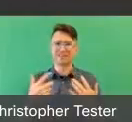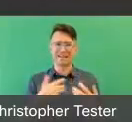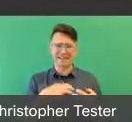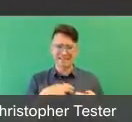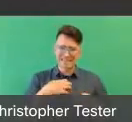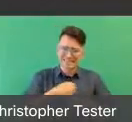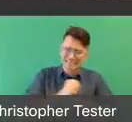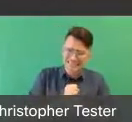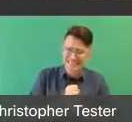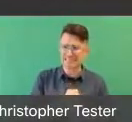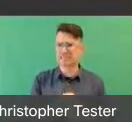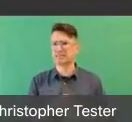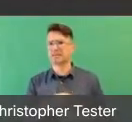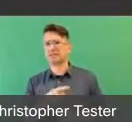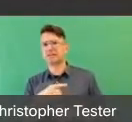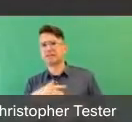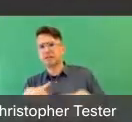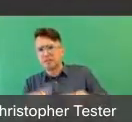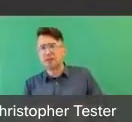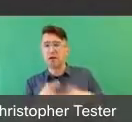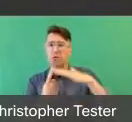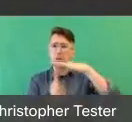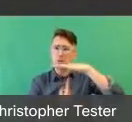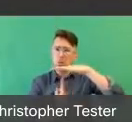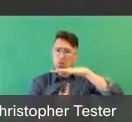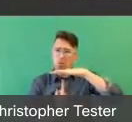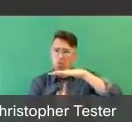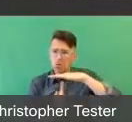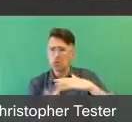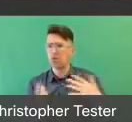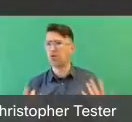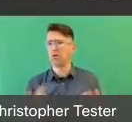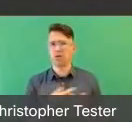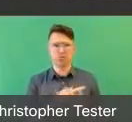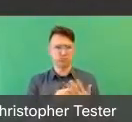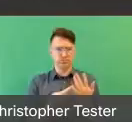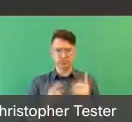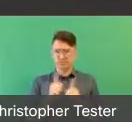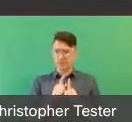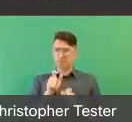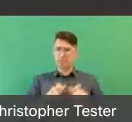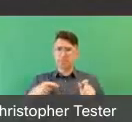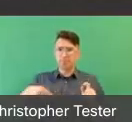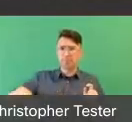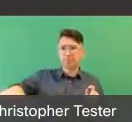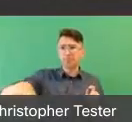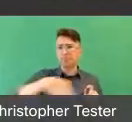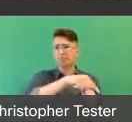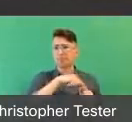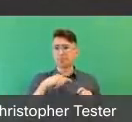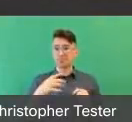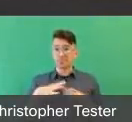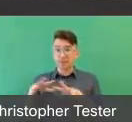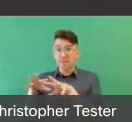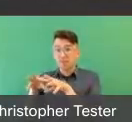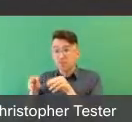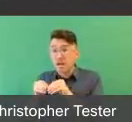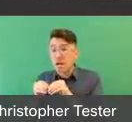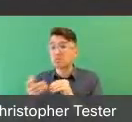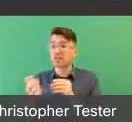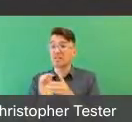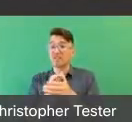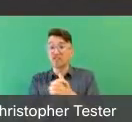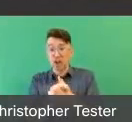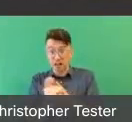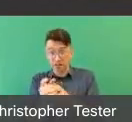of the problems in the early days. I worried about the safety of my family and friends. I worried about the future,